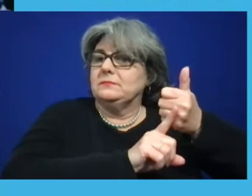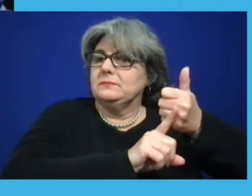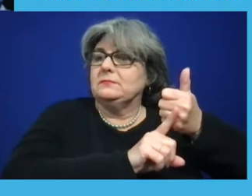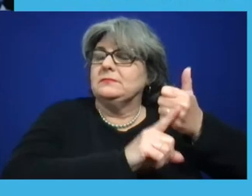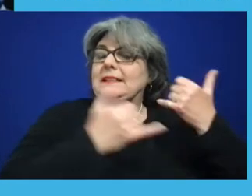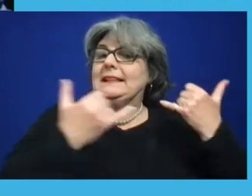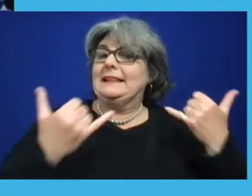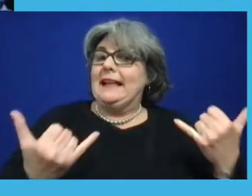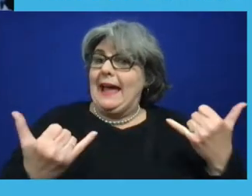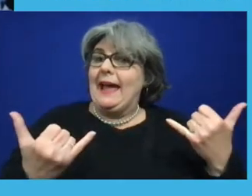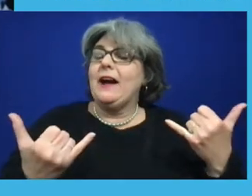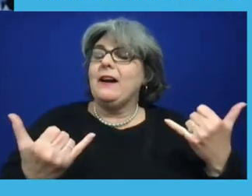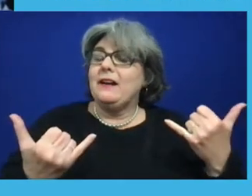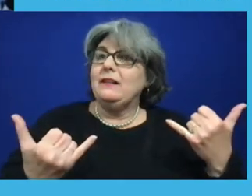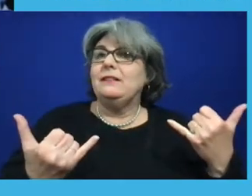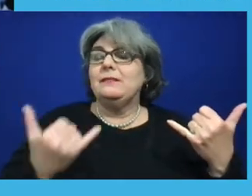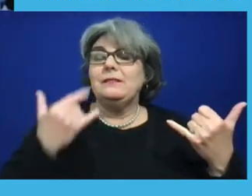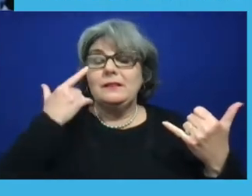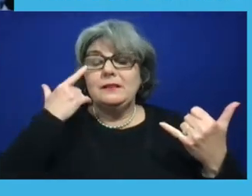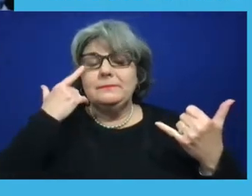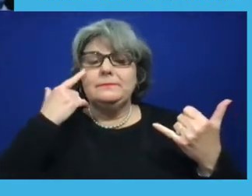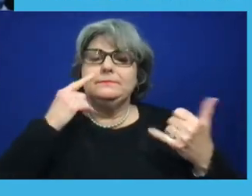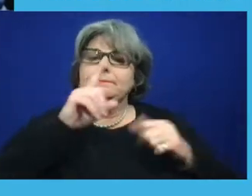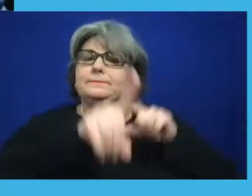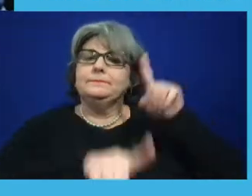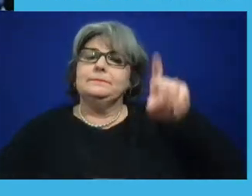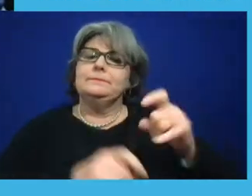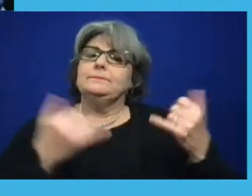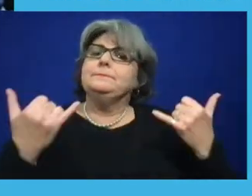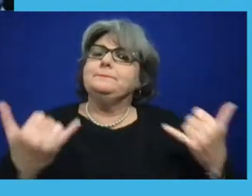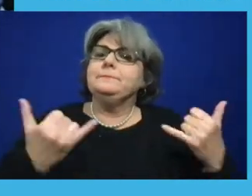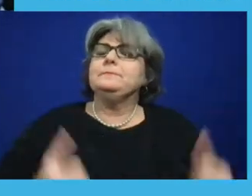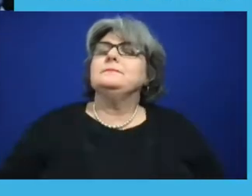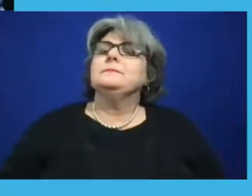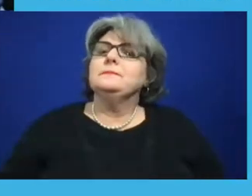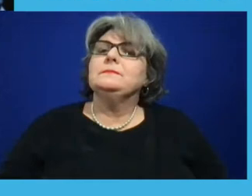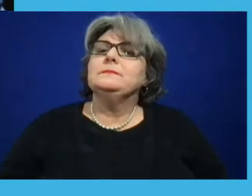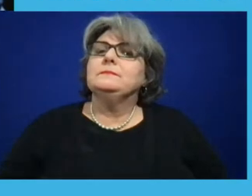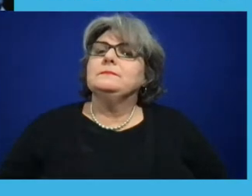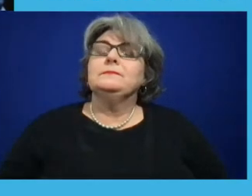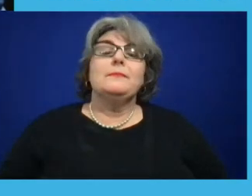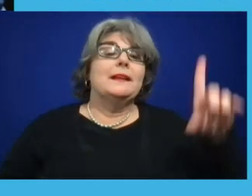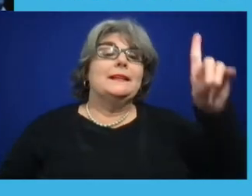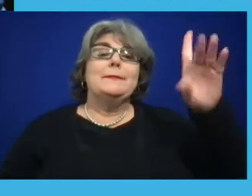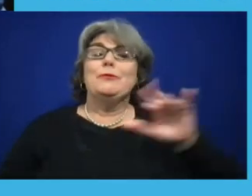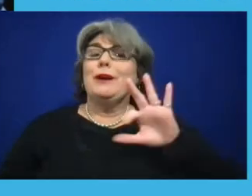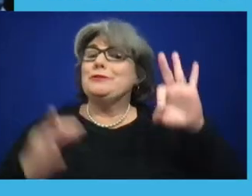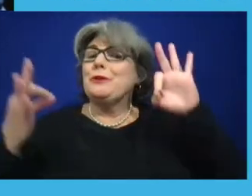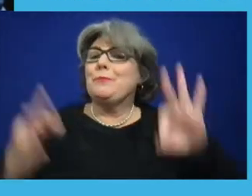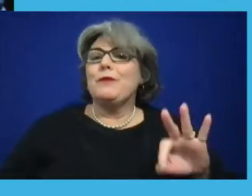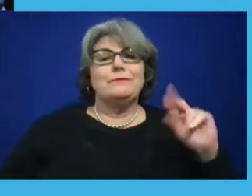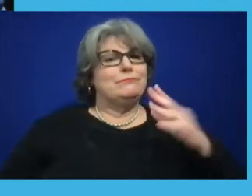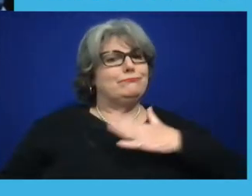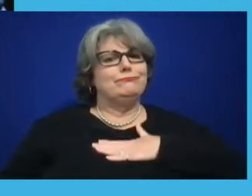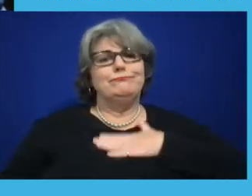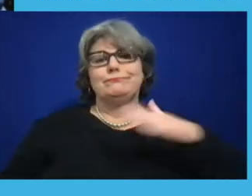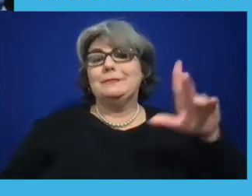our democracy is being called into question right now.